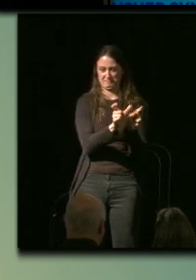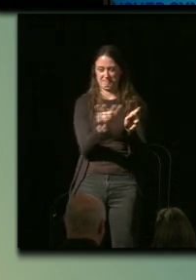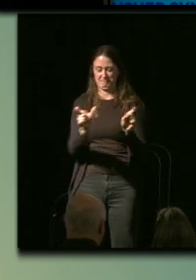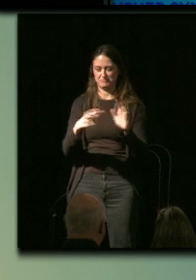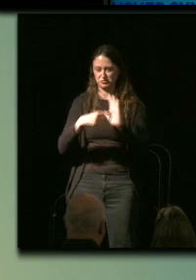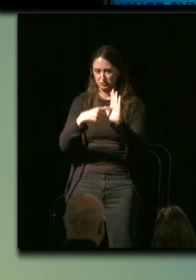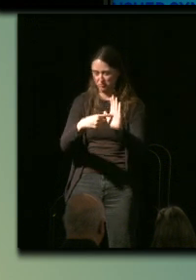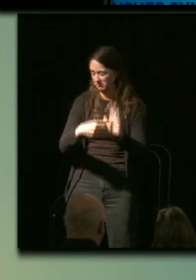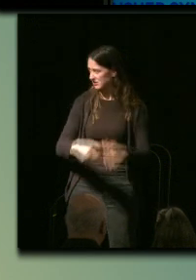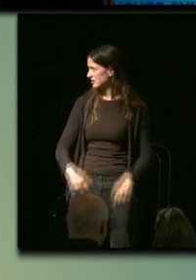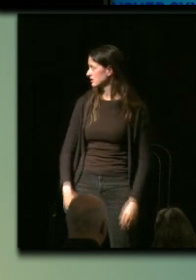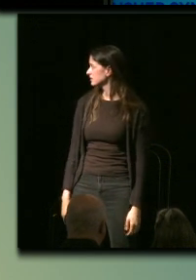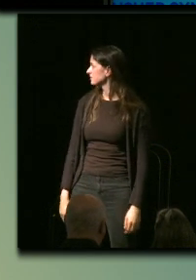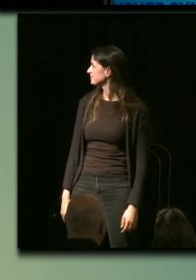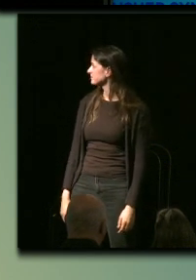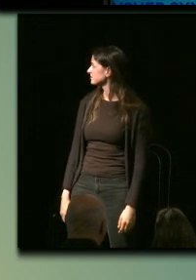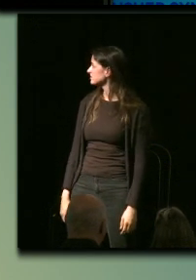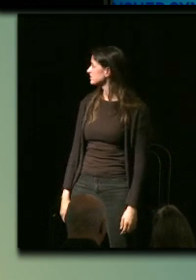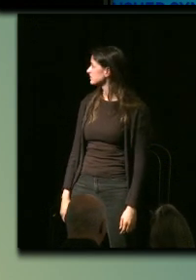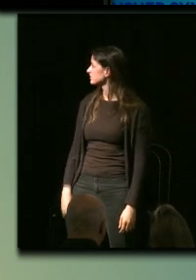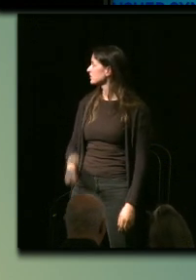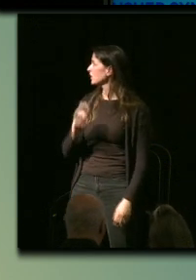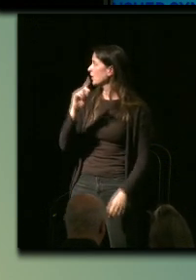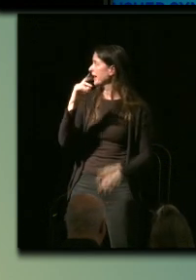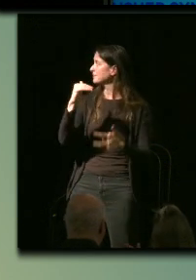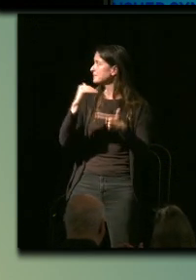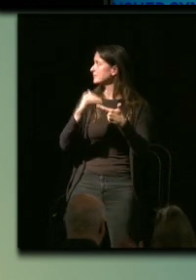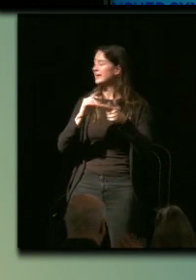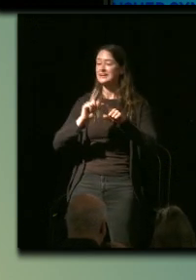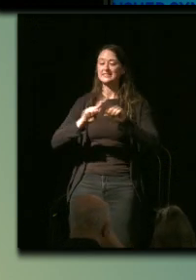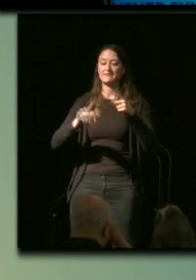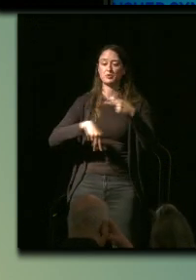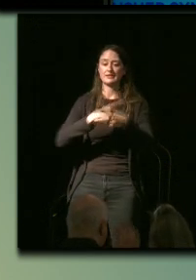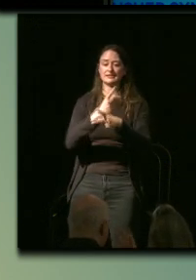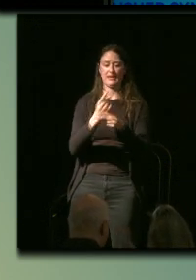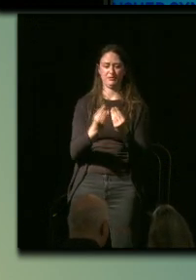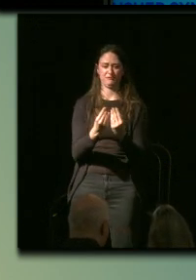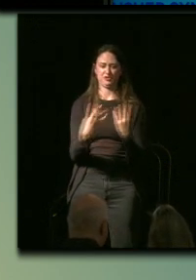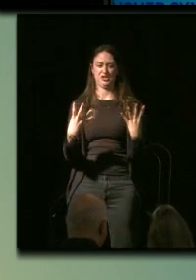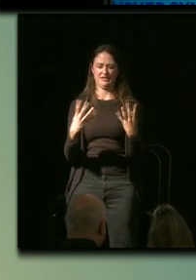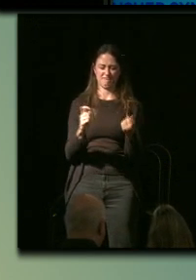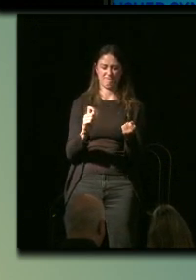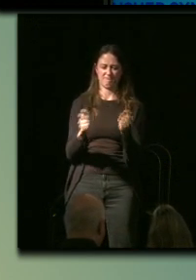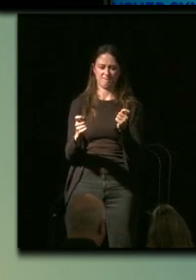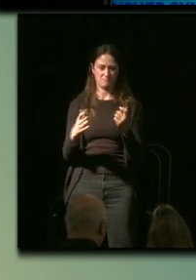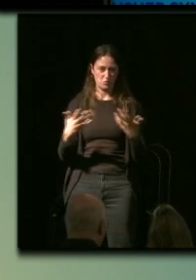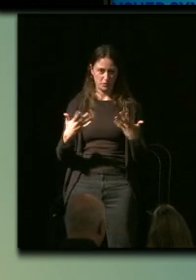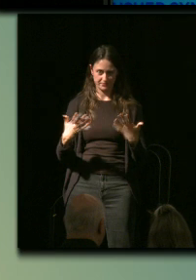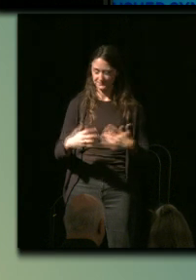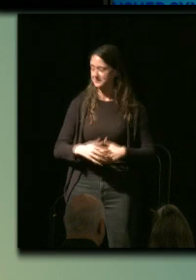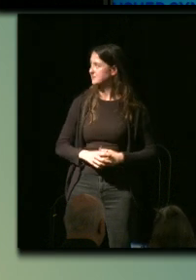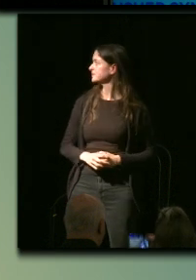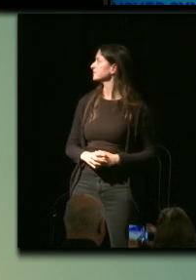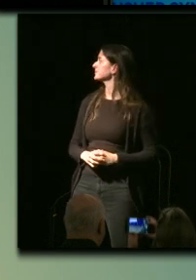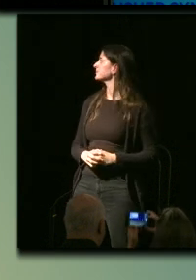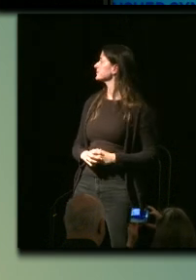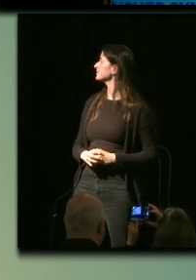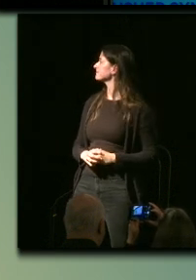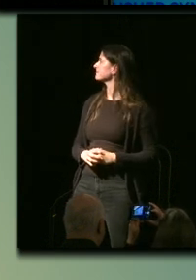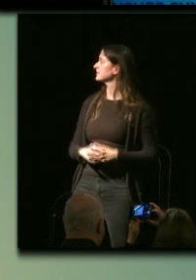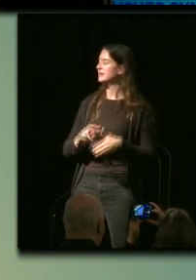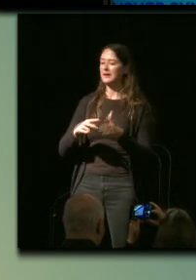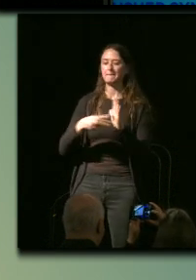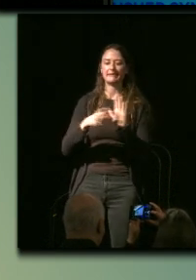associated with disease. These aren't typically reported on lab reports. An example would be the cat ran away. That's a sentence that